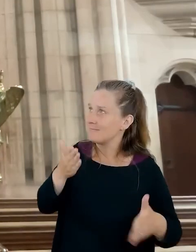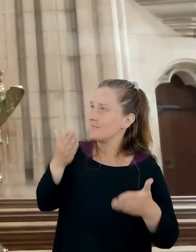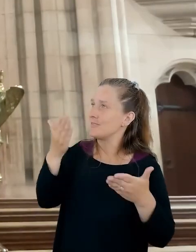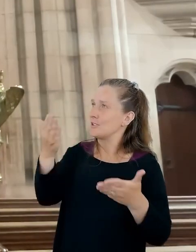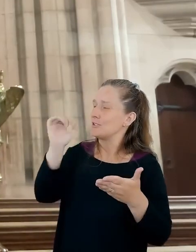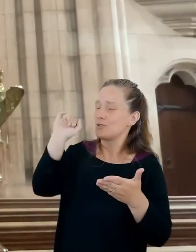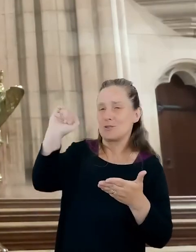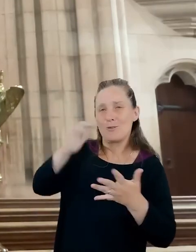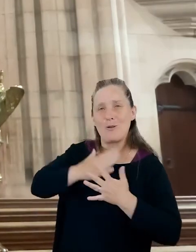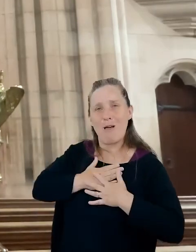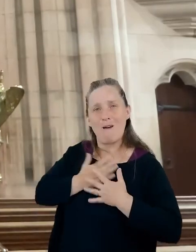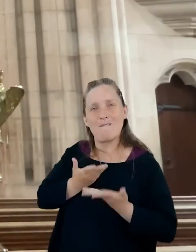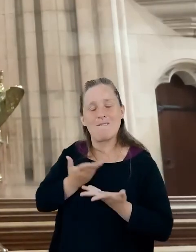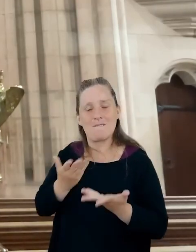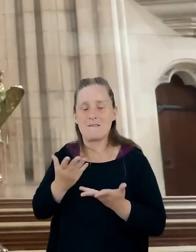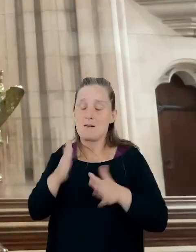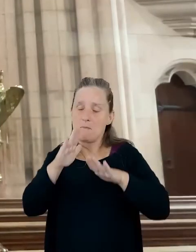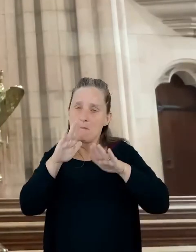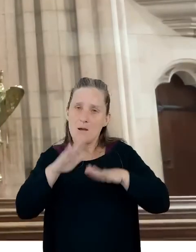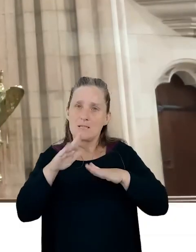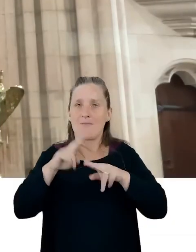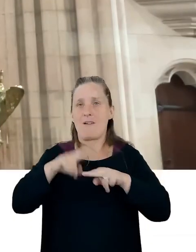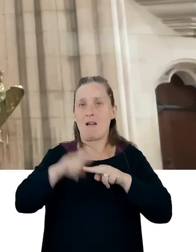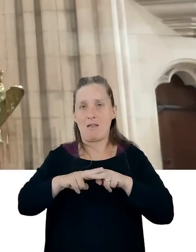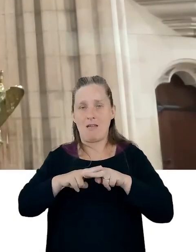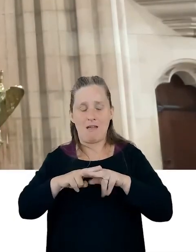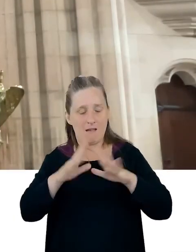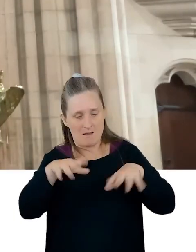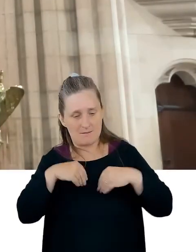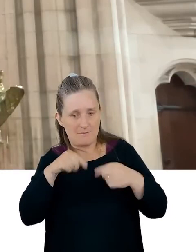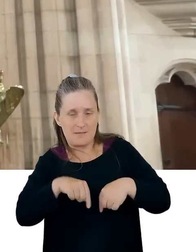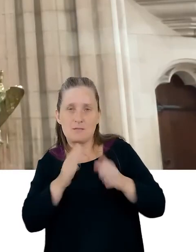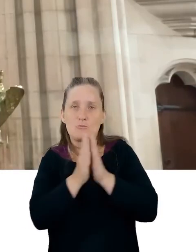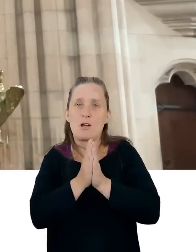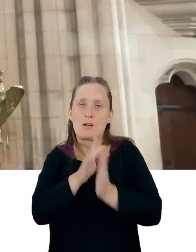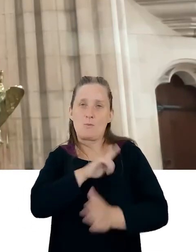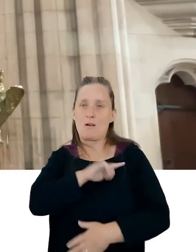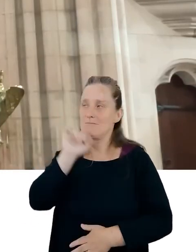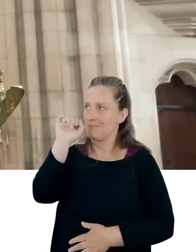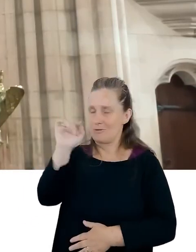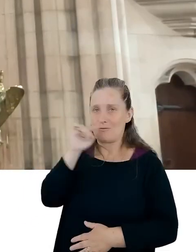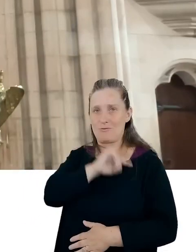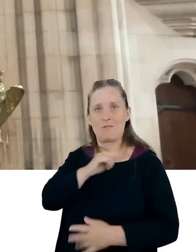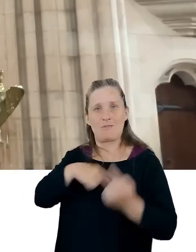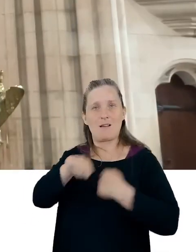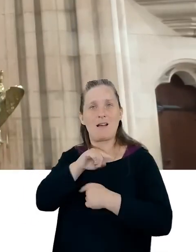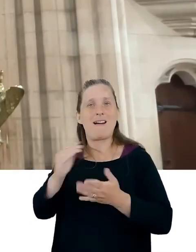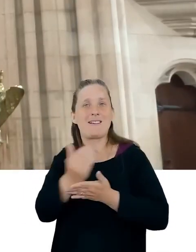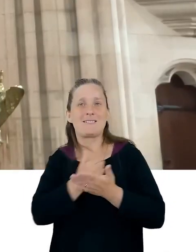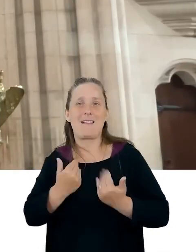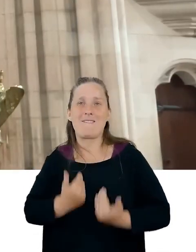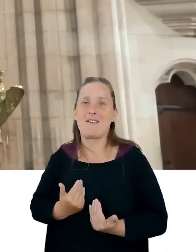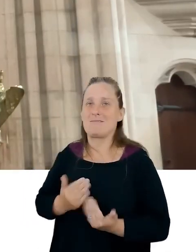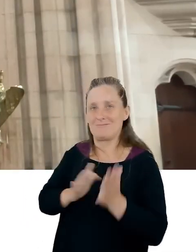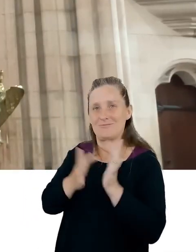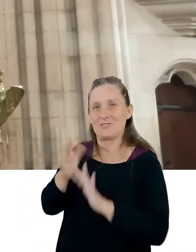creation to your unfailing love. Merciful Father, accept these prayers for the sake of your Son, our